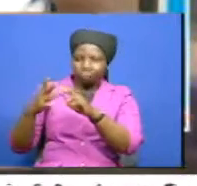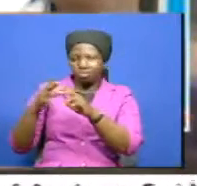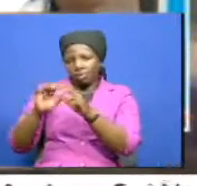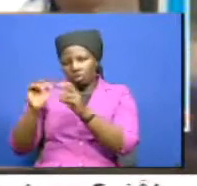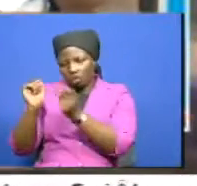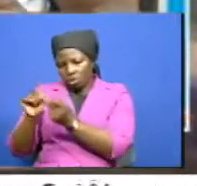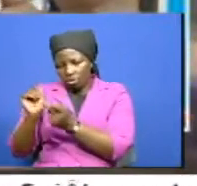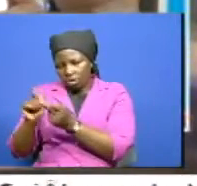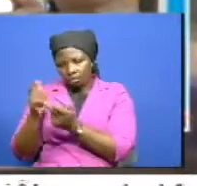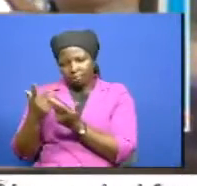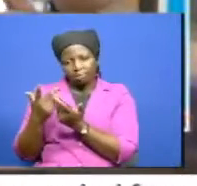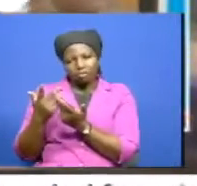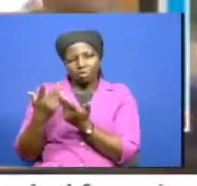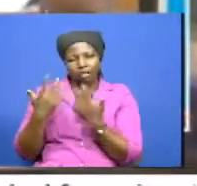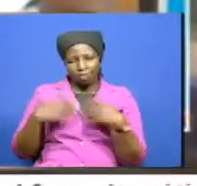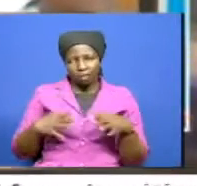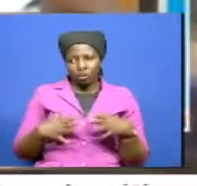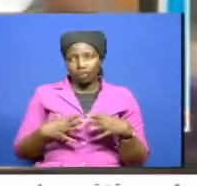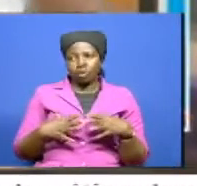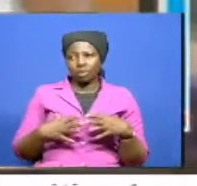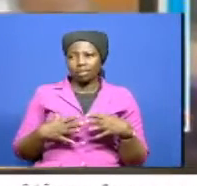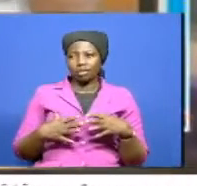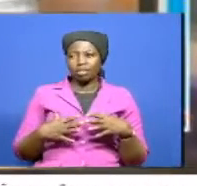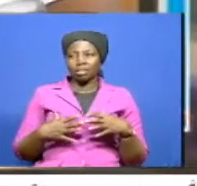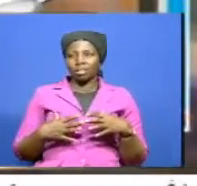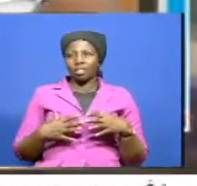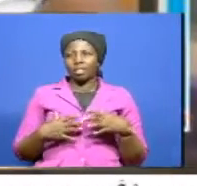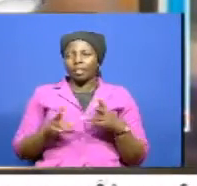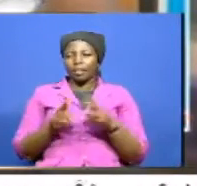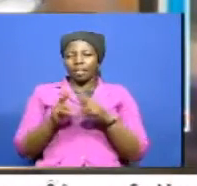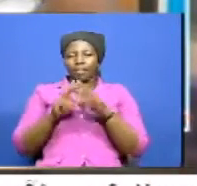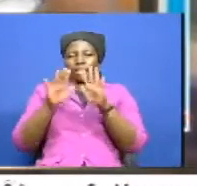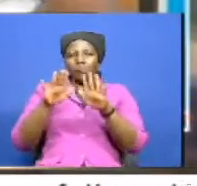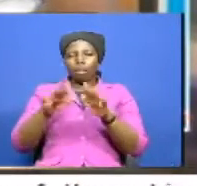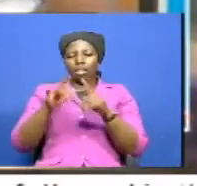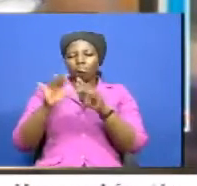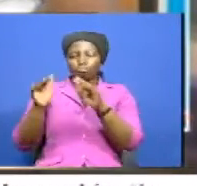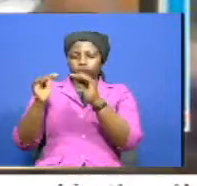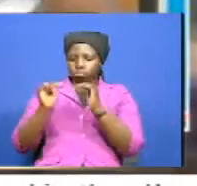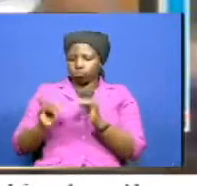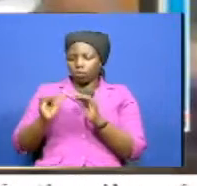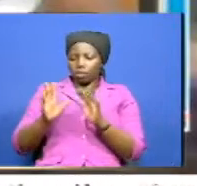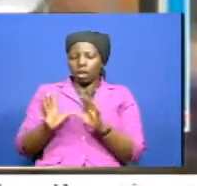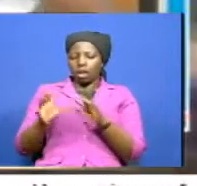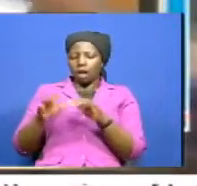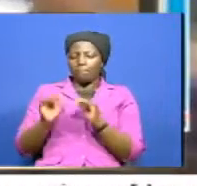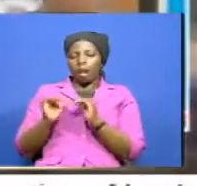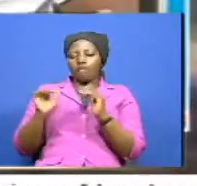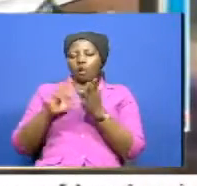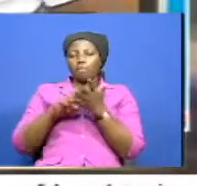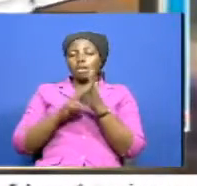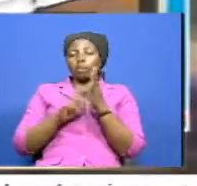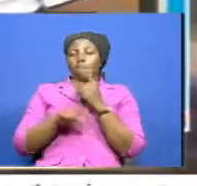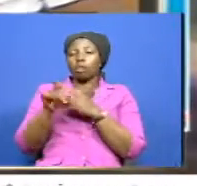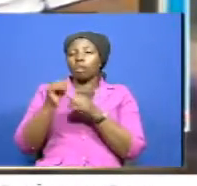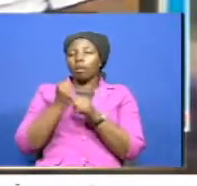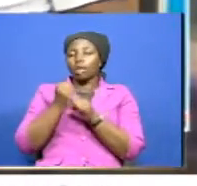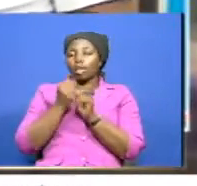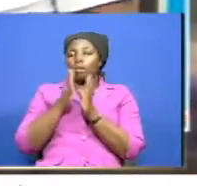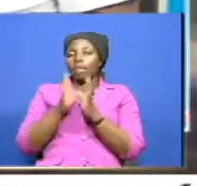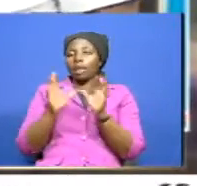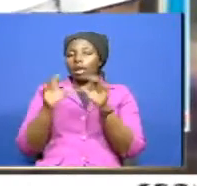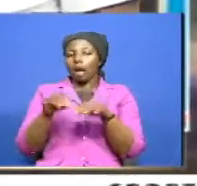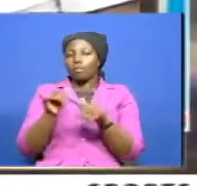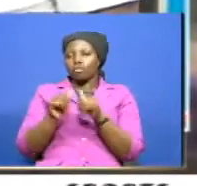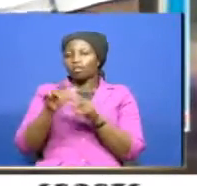know, because that is obviously key. Now, when you drop down to the club level, it basically means now you're dealing with clubs have to